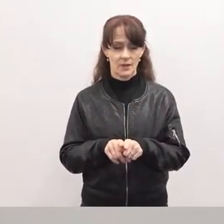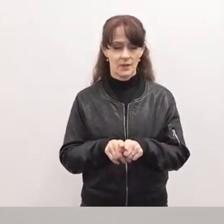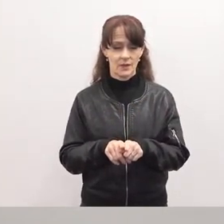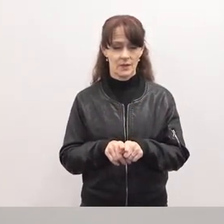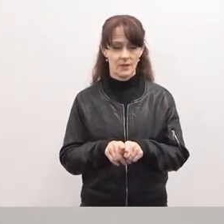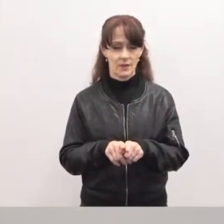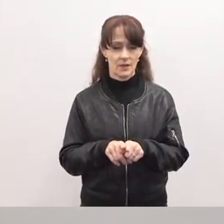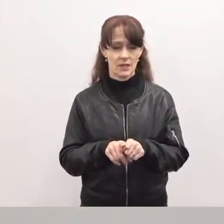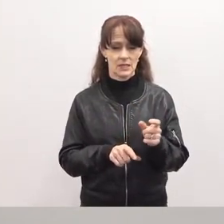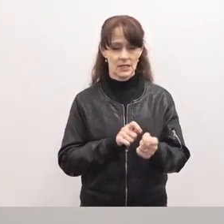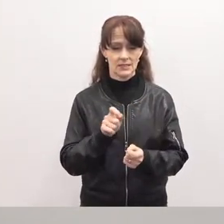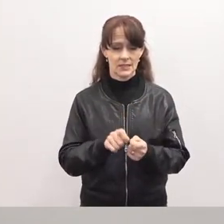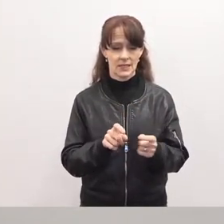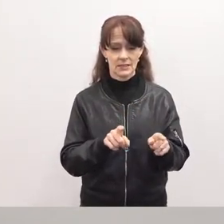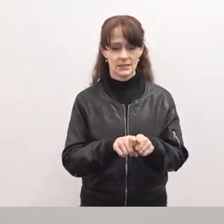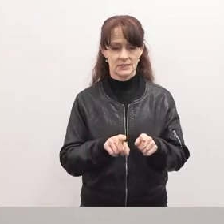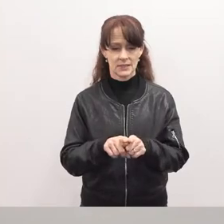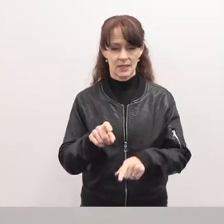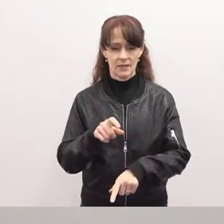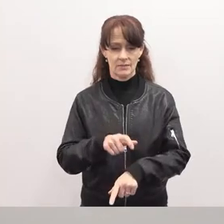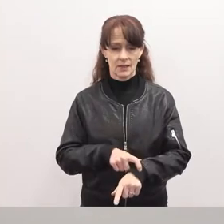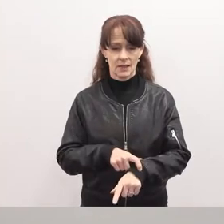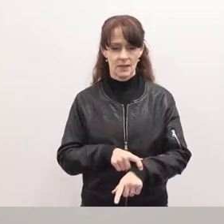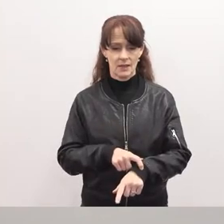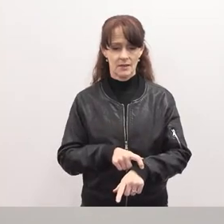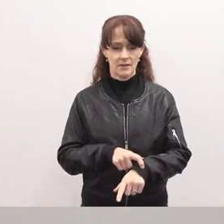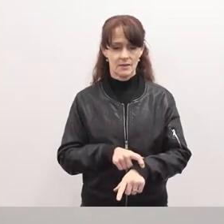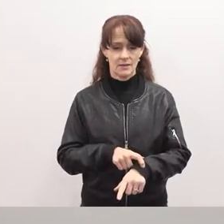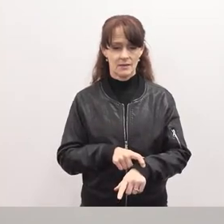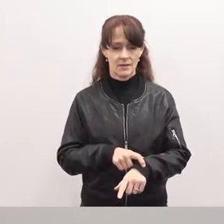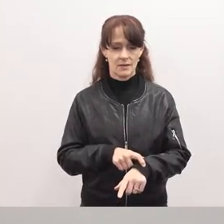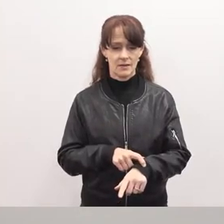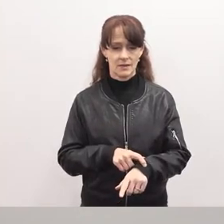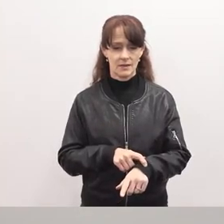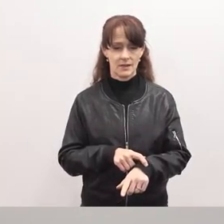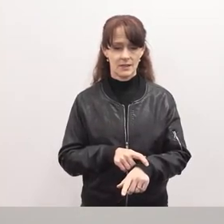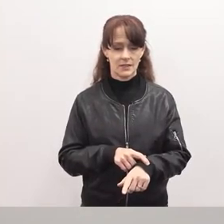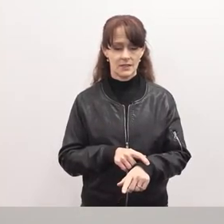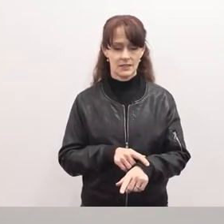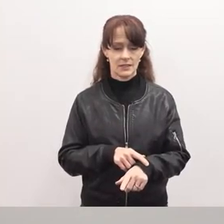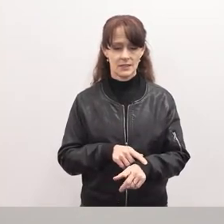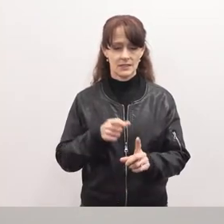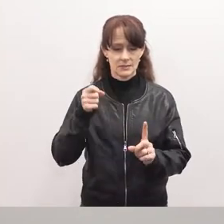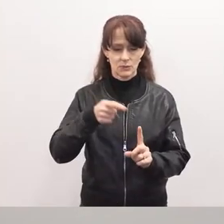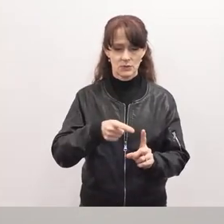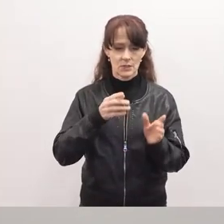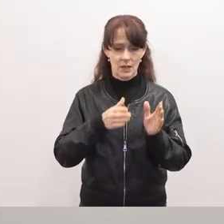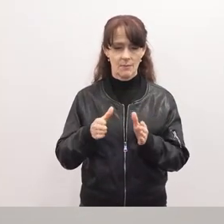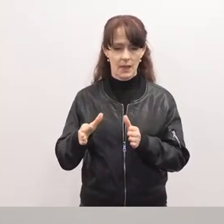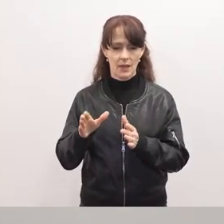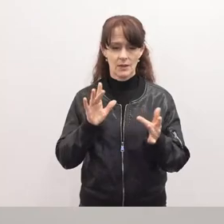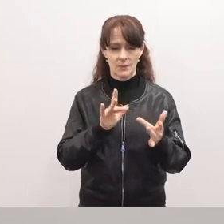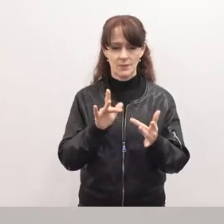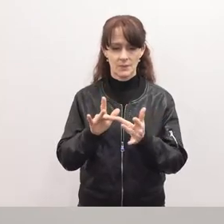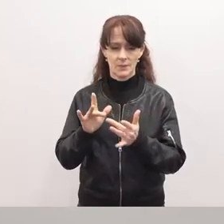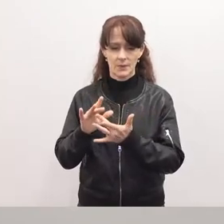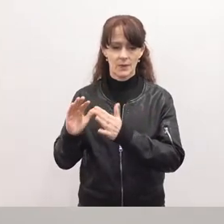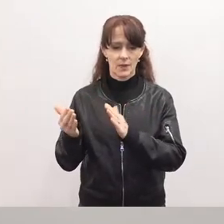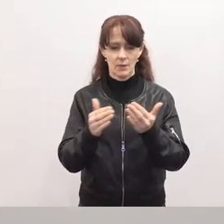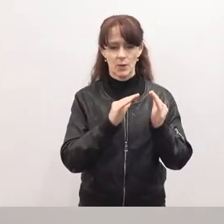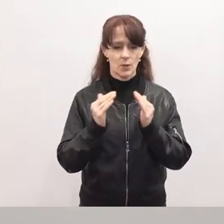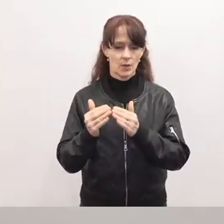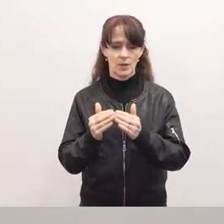at exactly the same time, a little later, was the strategic plan outreach to the community,